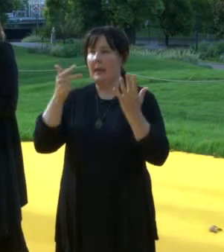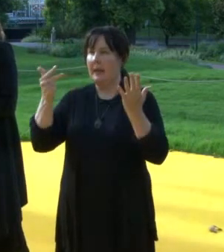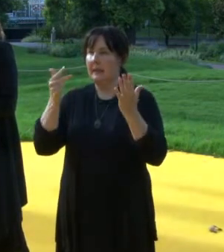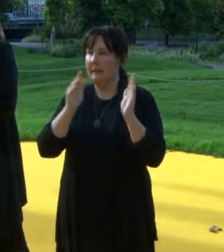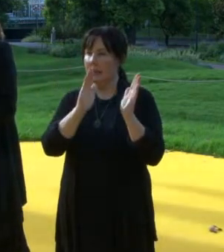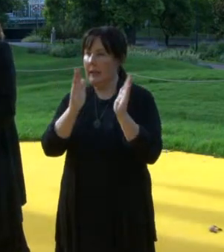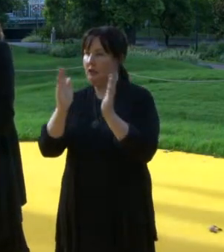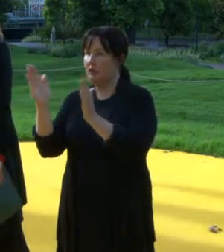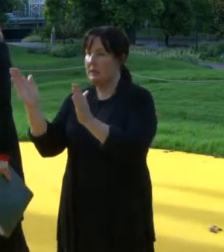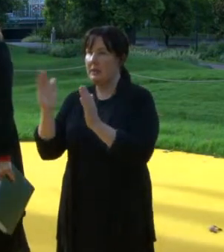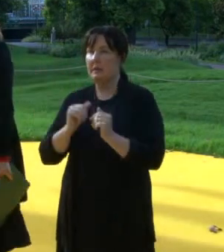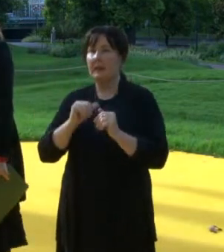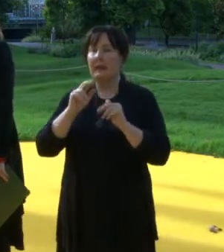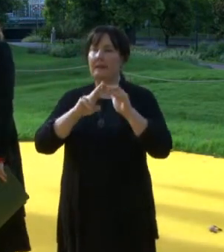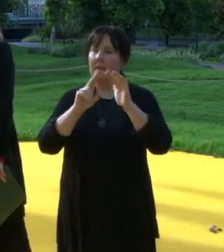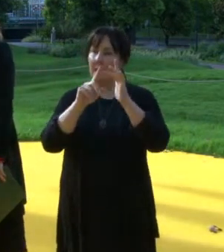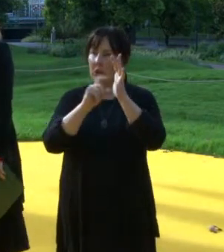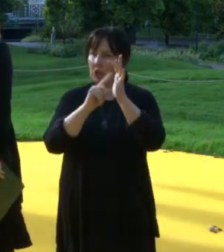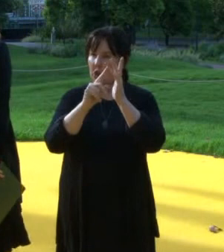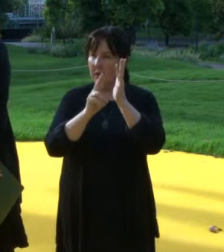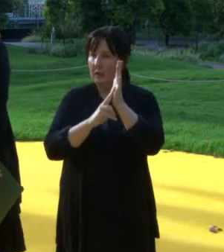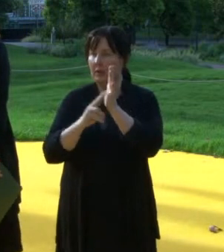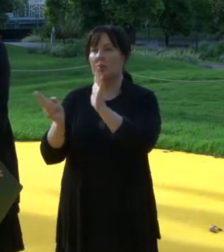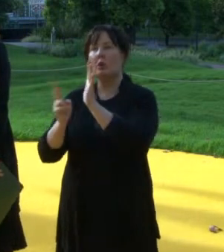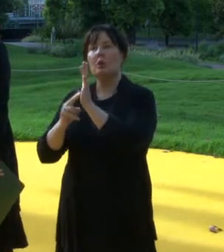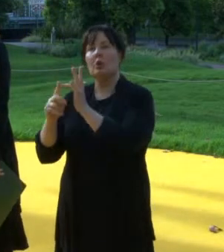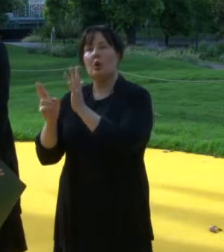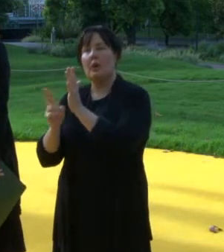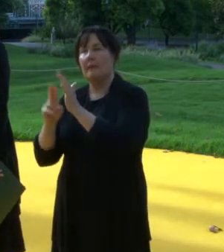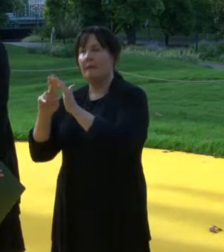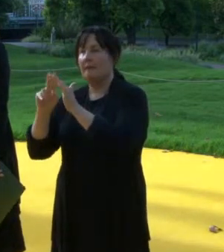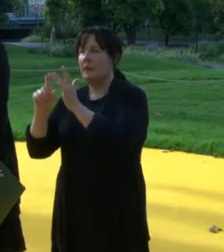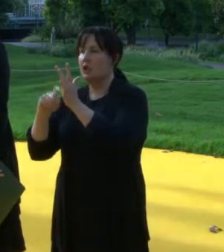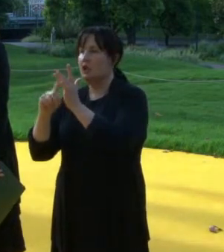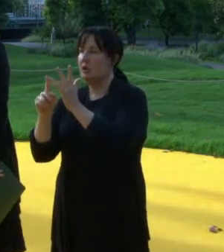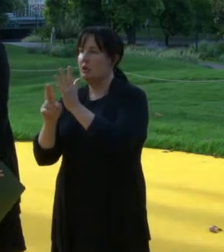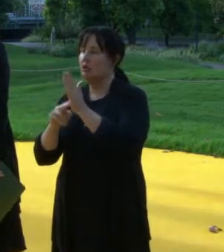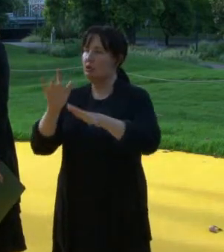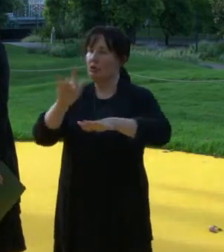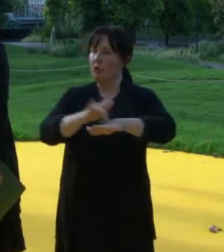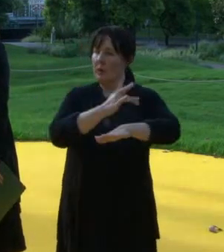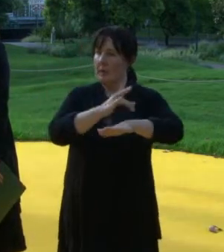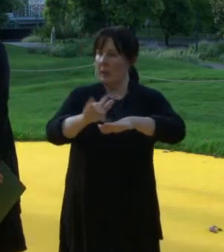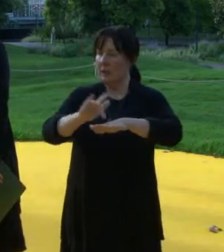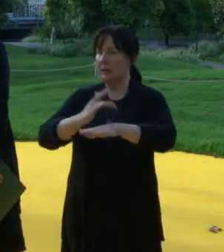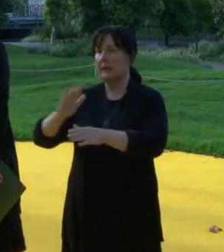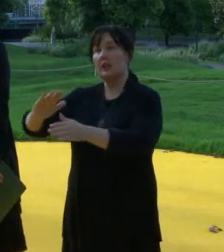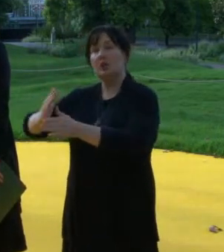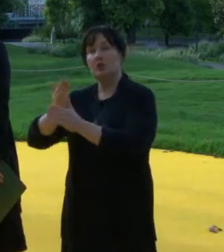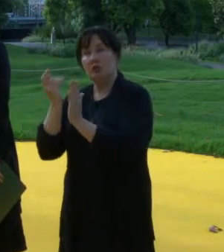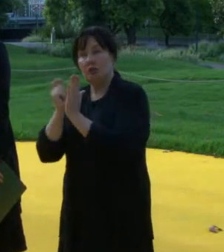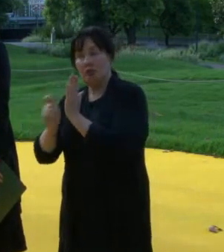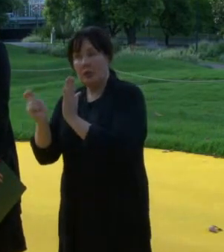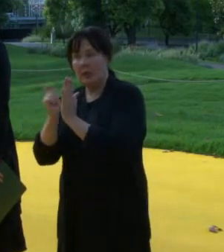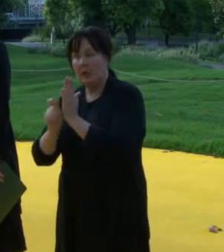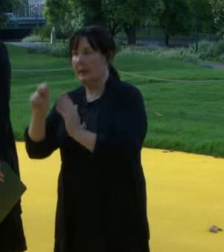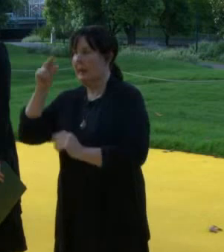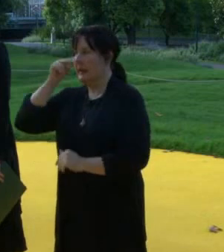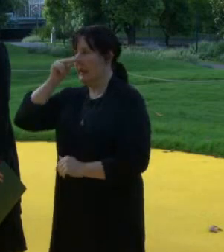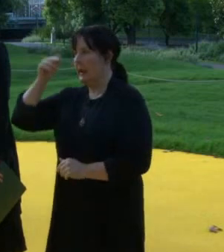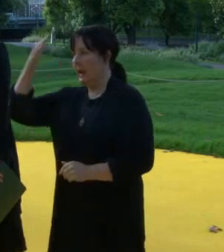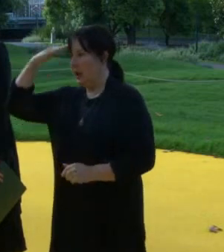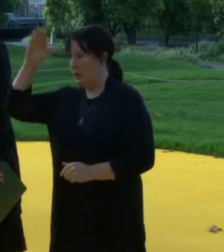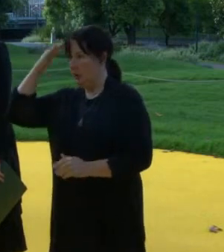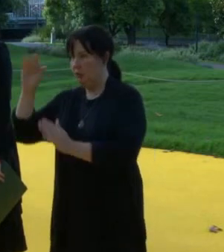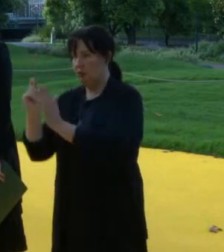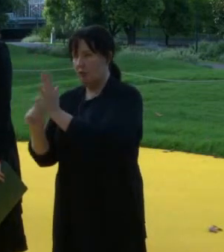fiction, non-fiction, drama, poetry, Indigenous writing, young adult writing, the prize for an unpublished manuscript, and